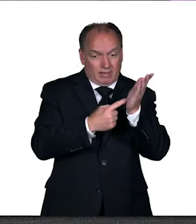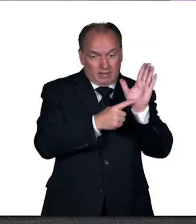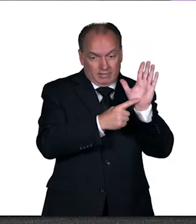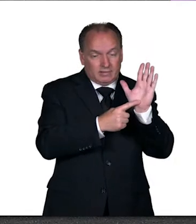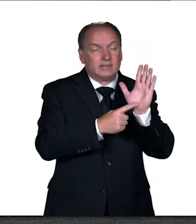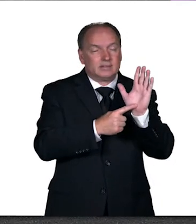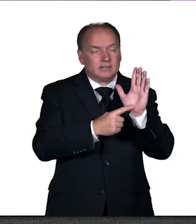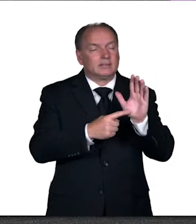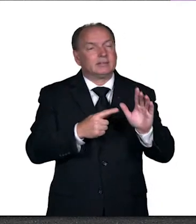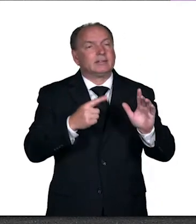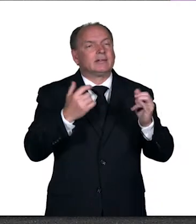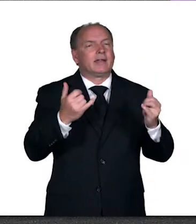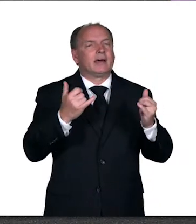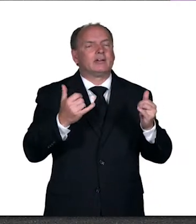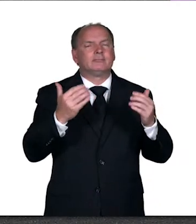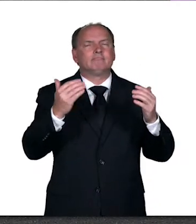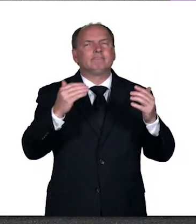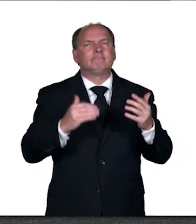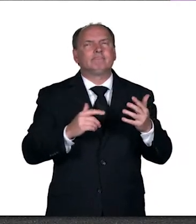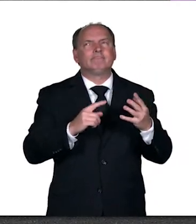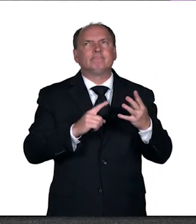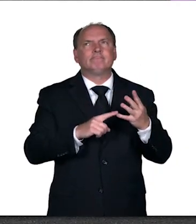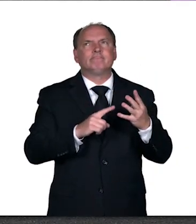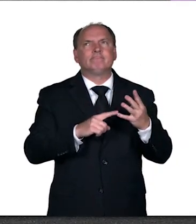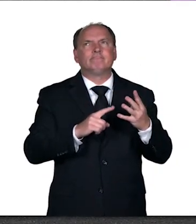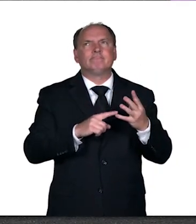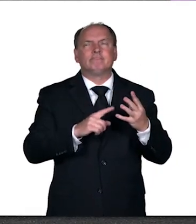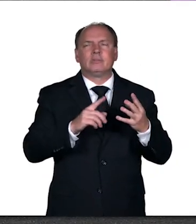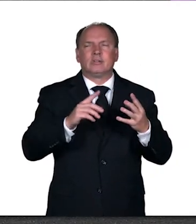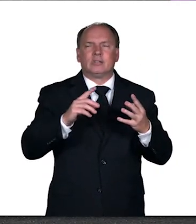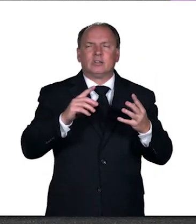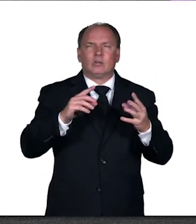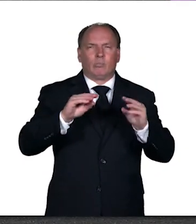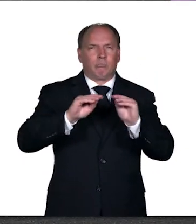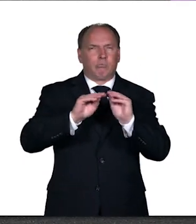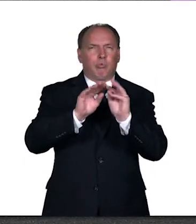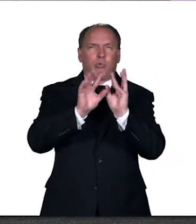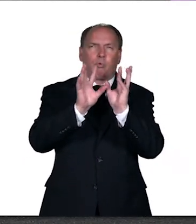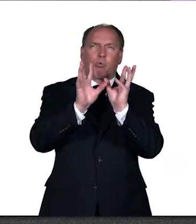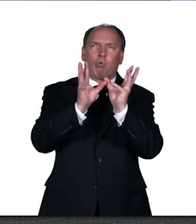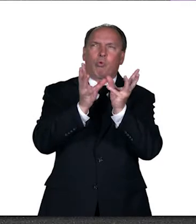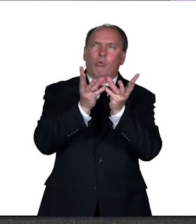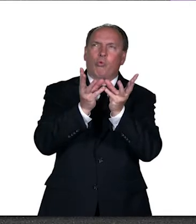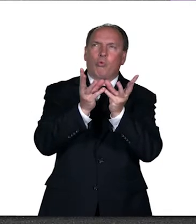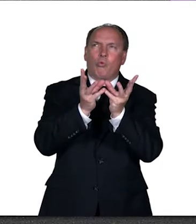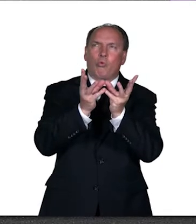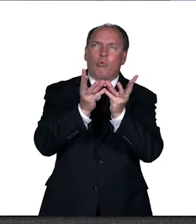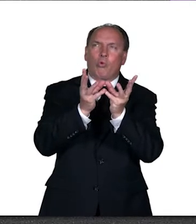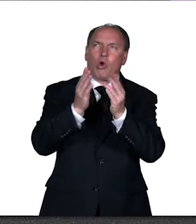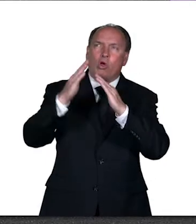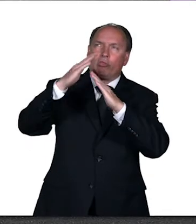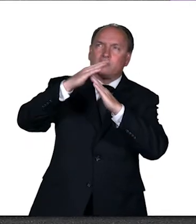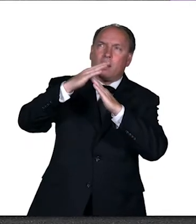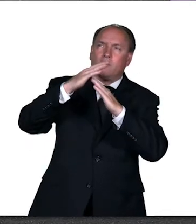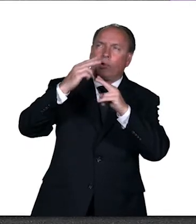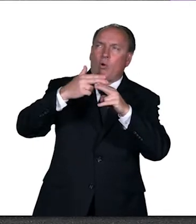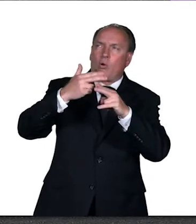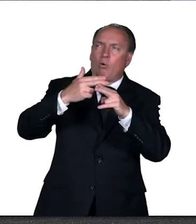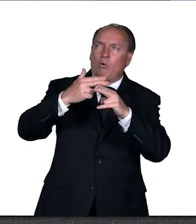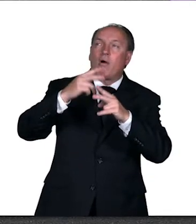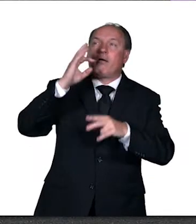plant. Now, what was the part that blooms and it's on top of our stem? It is the